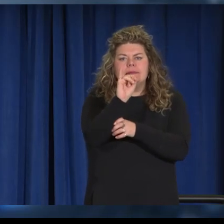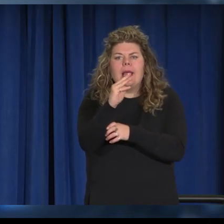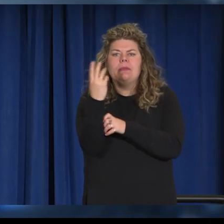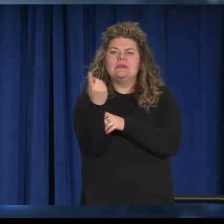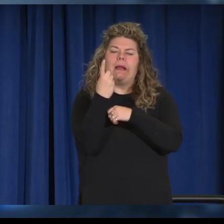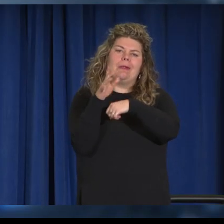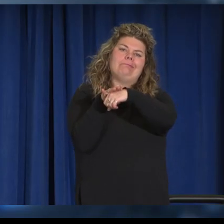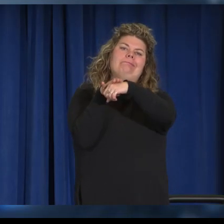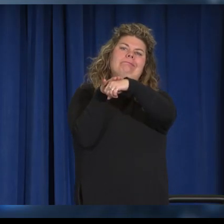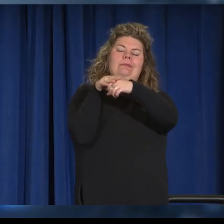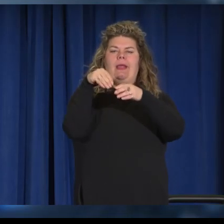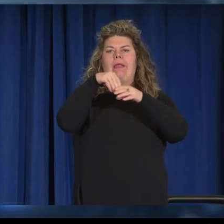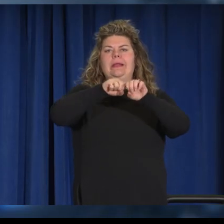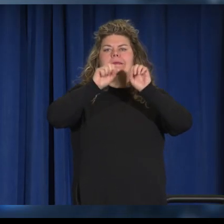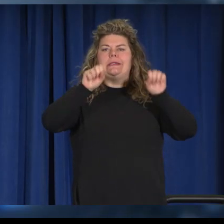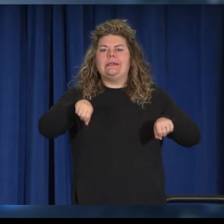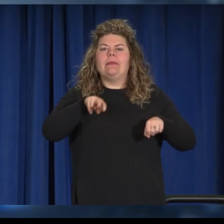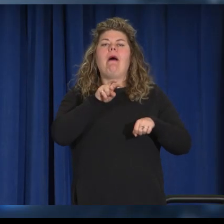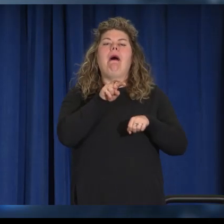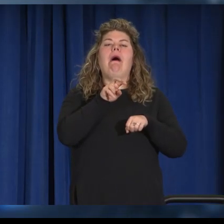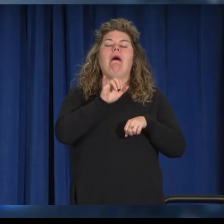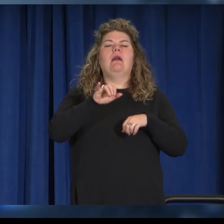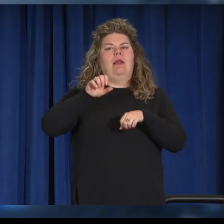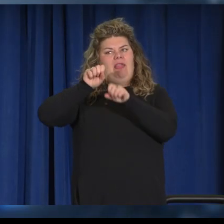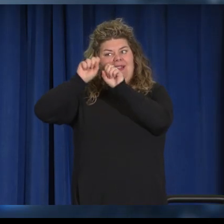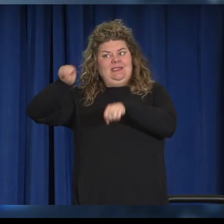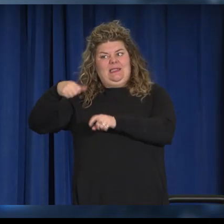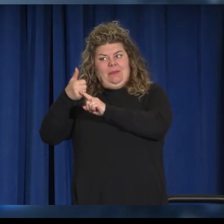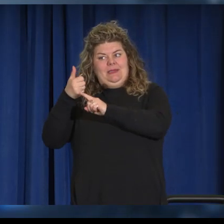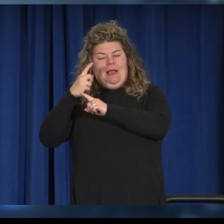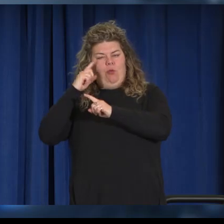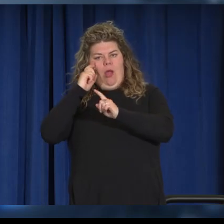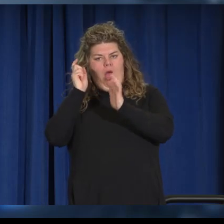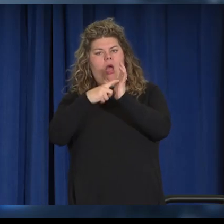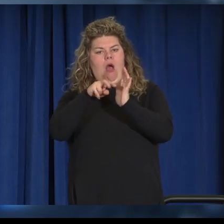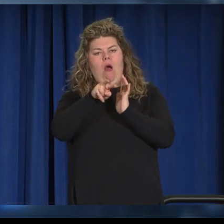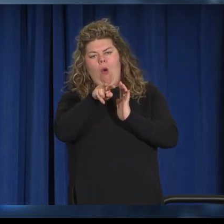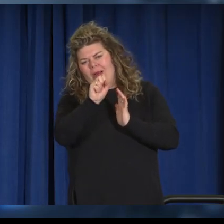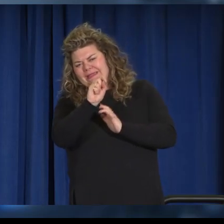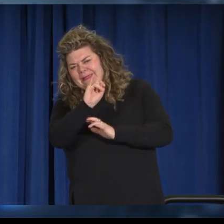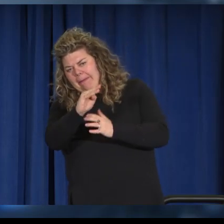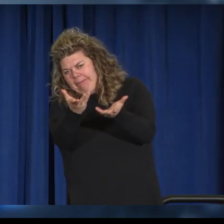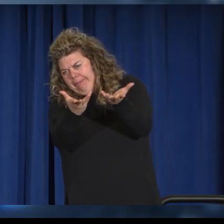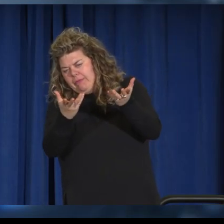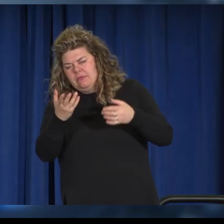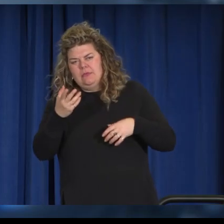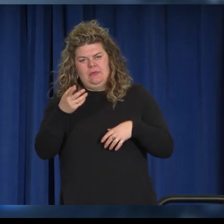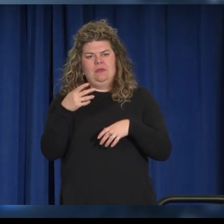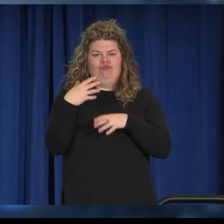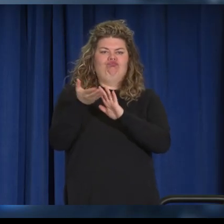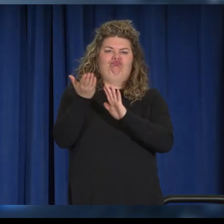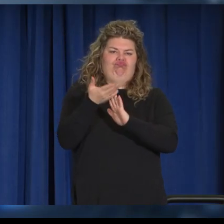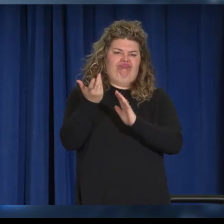won't adjust, won't change what's happening in the game. In terms of enablers with VR,